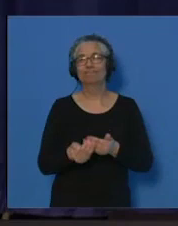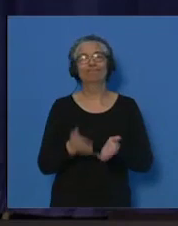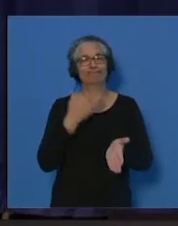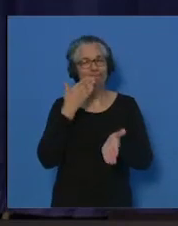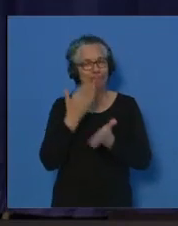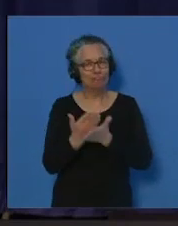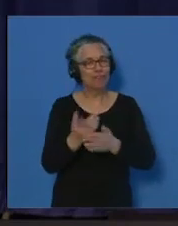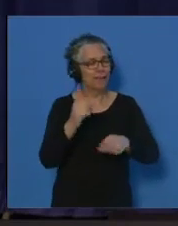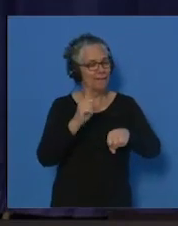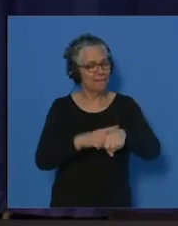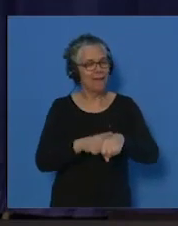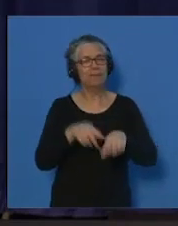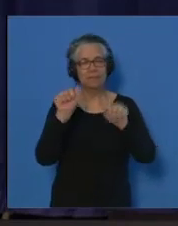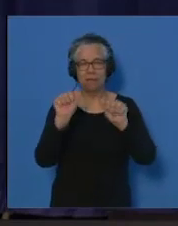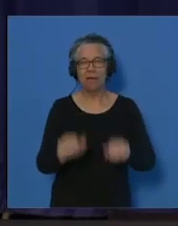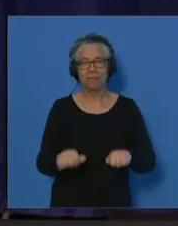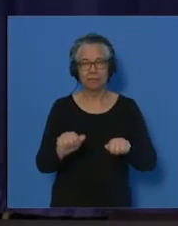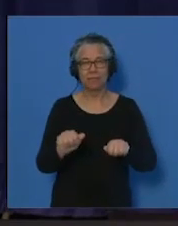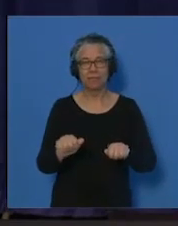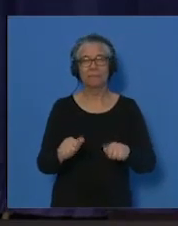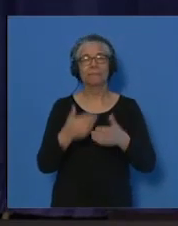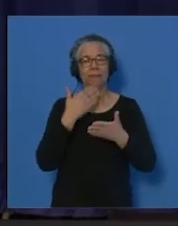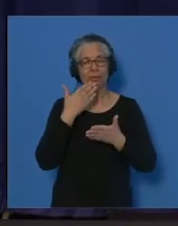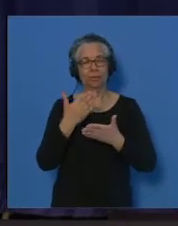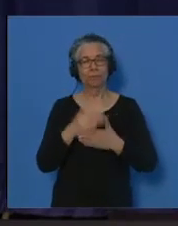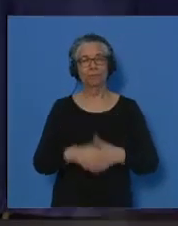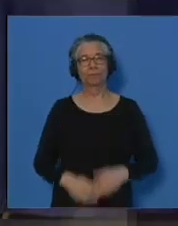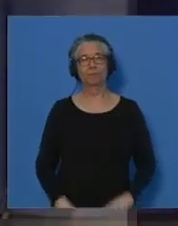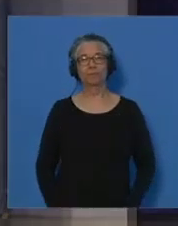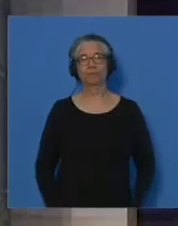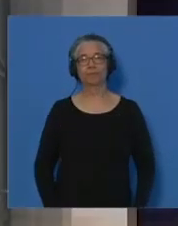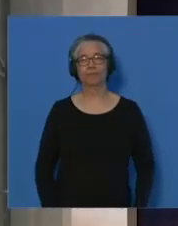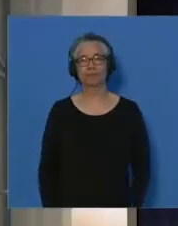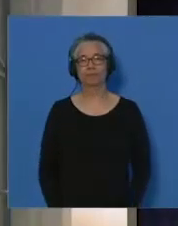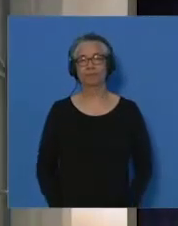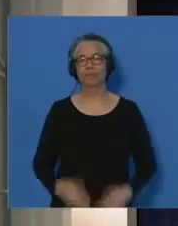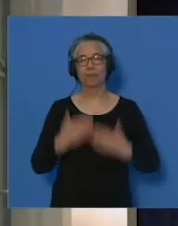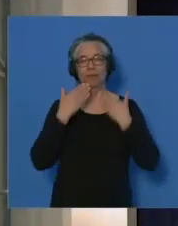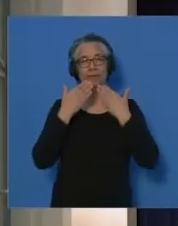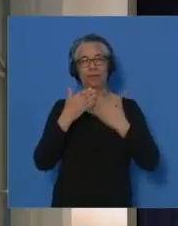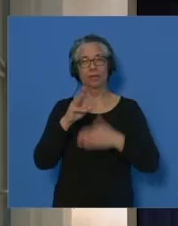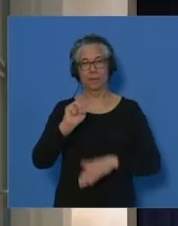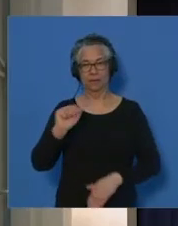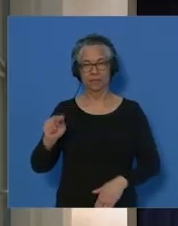timely as possible. Thank you. Thank you, Minister.